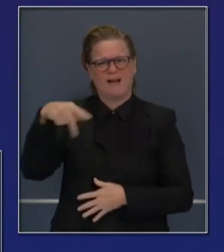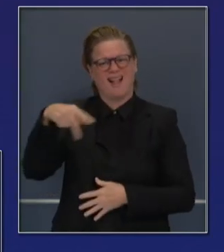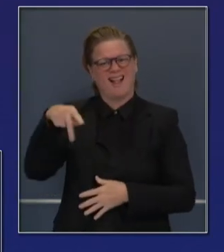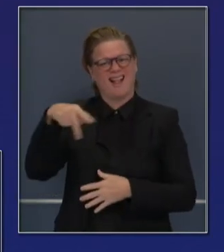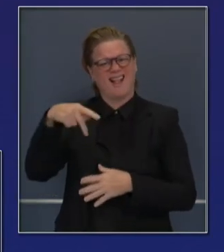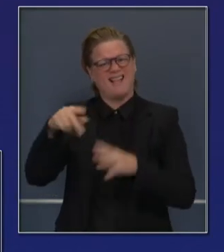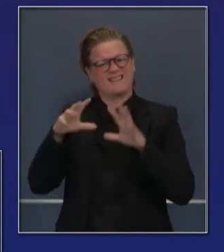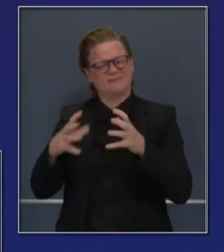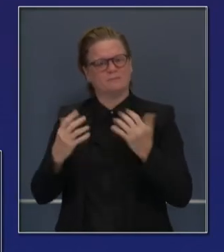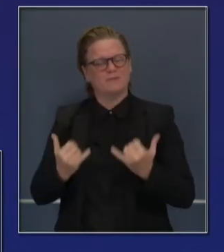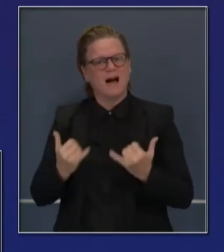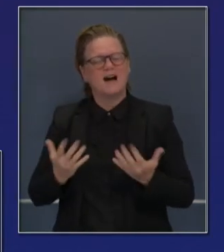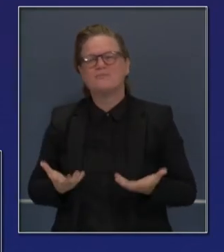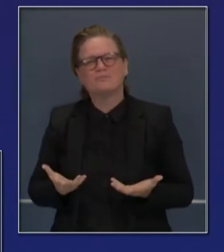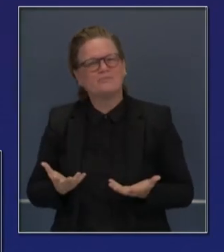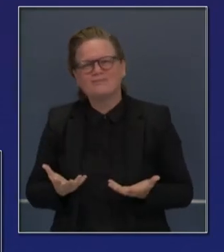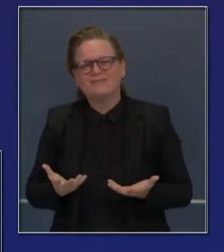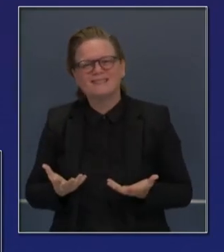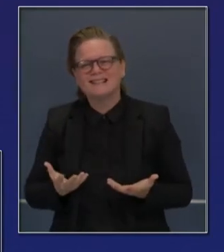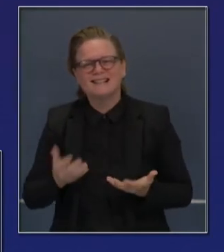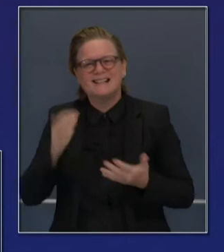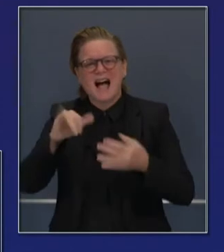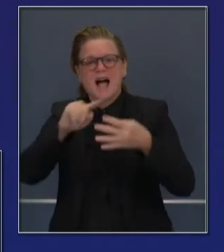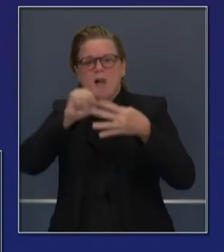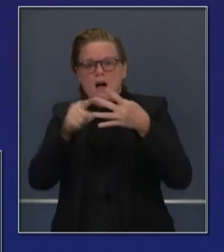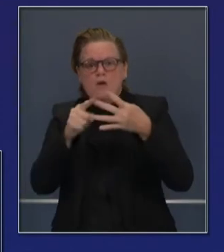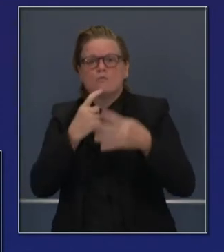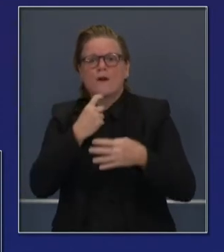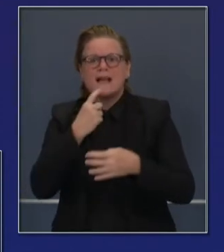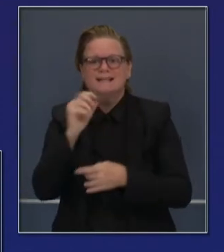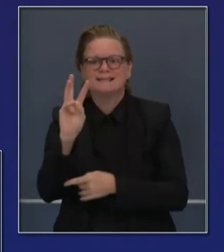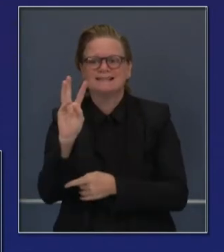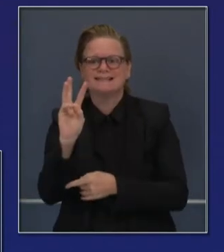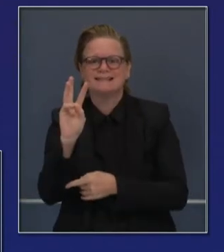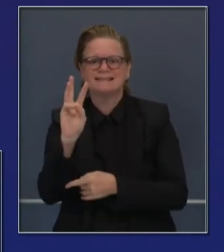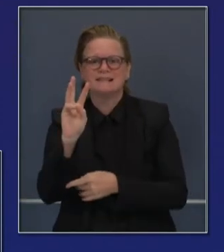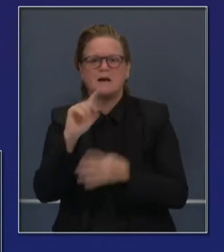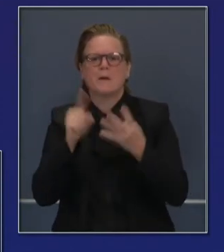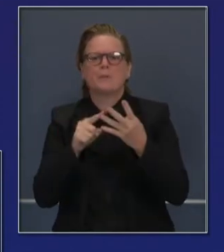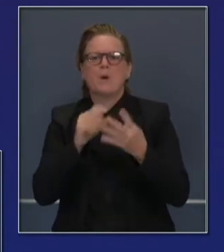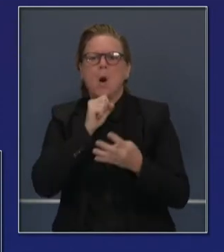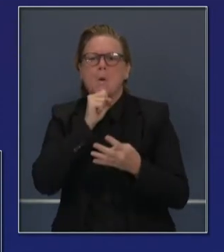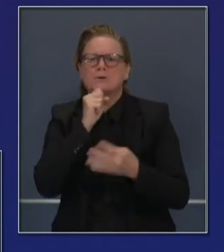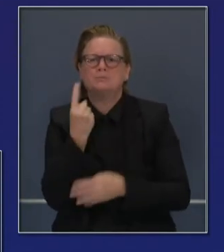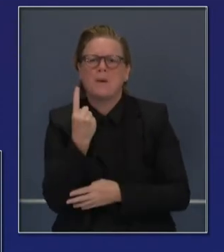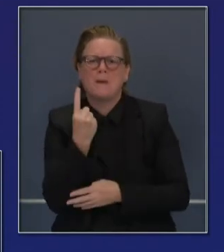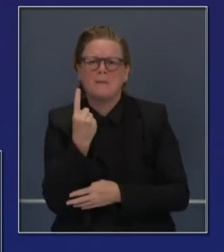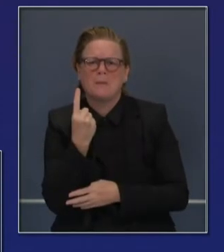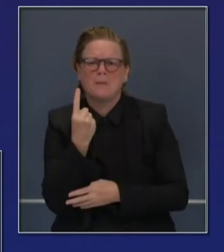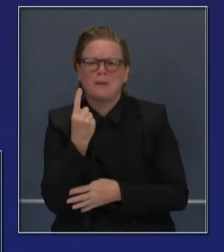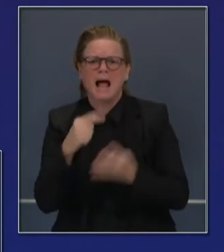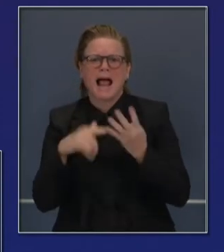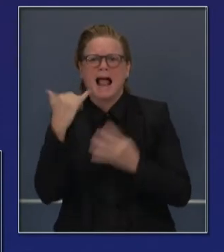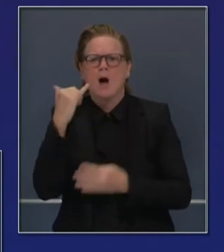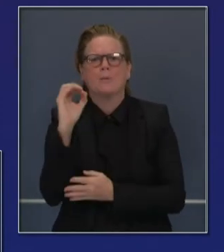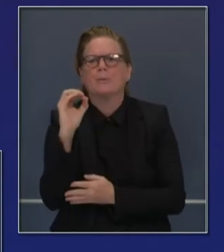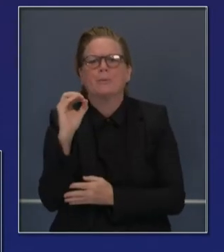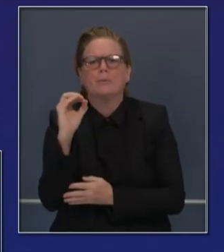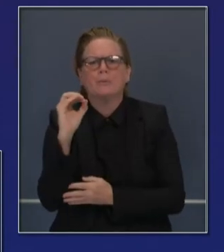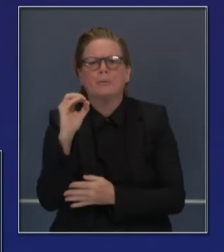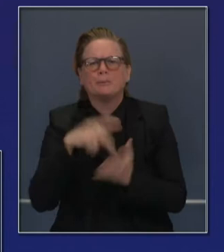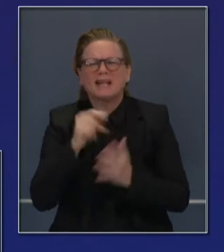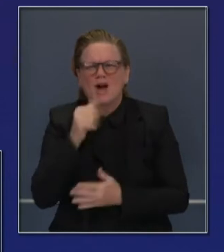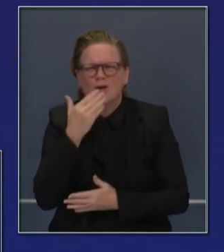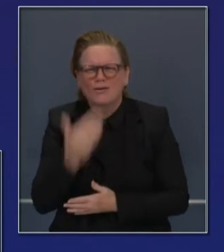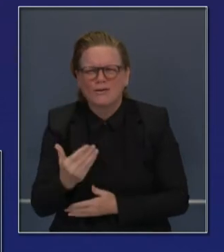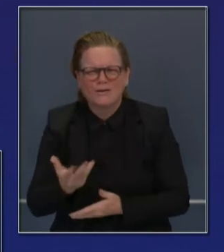tiered status, 6 in the red status, just 1 in orange status, none now in yellow status. If we